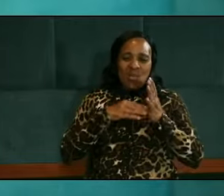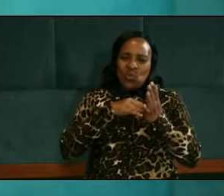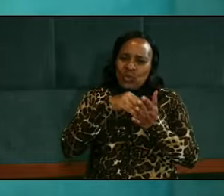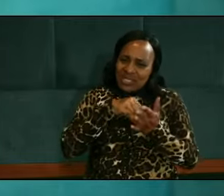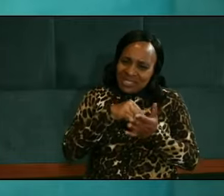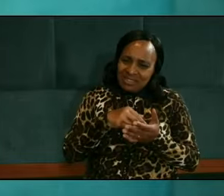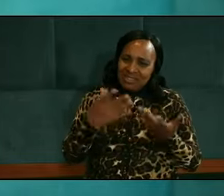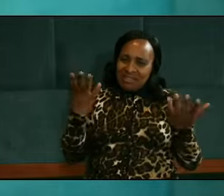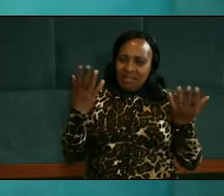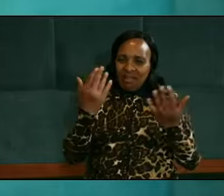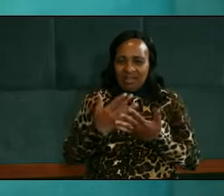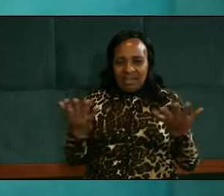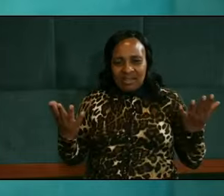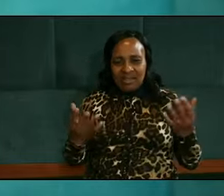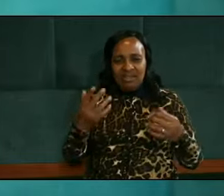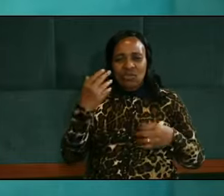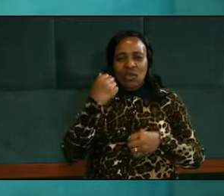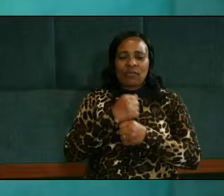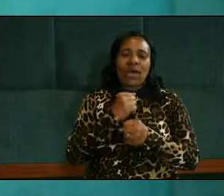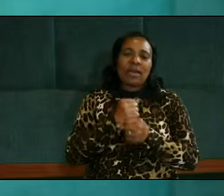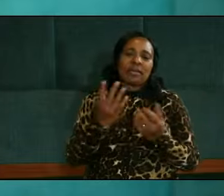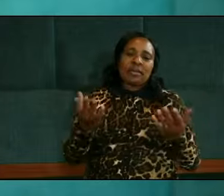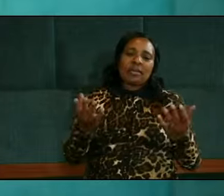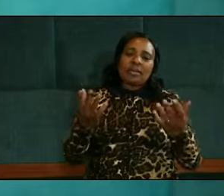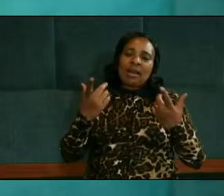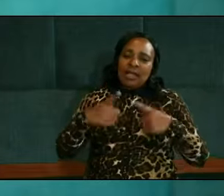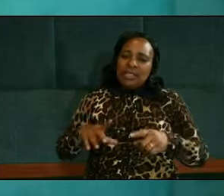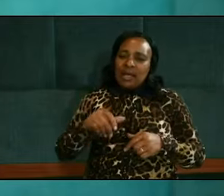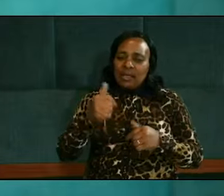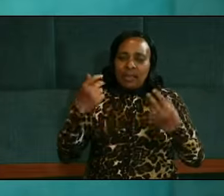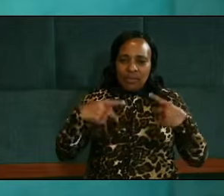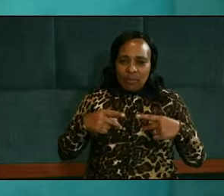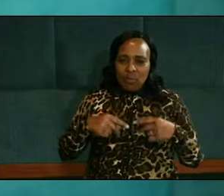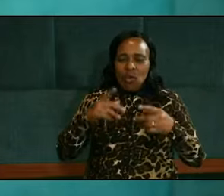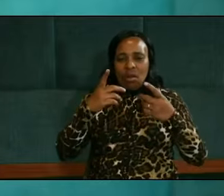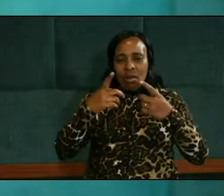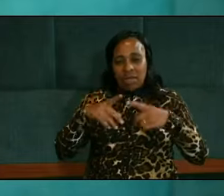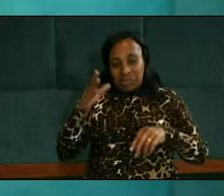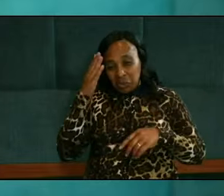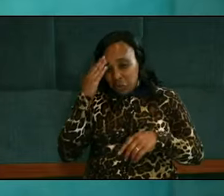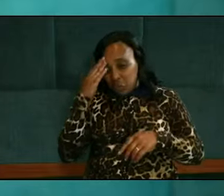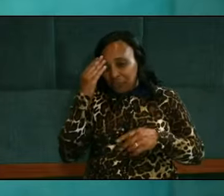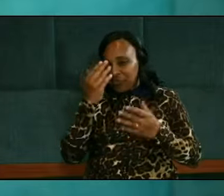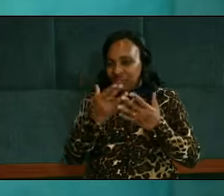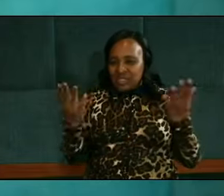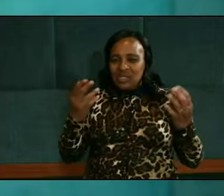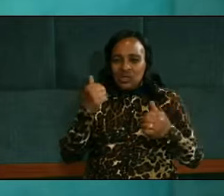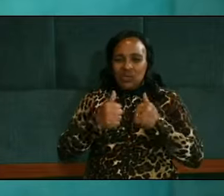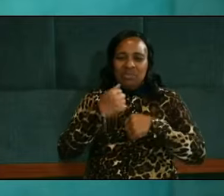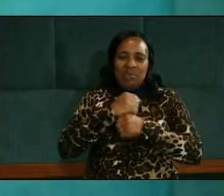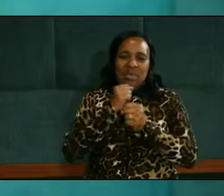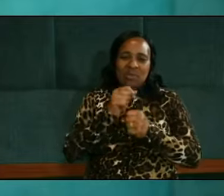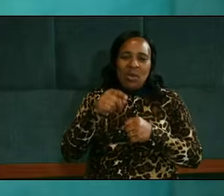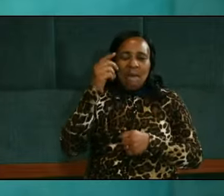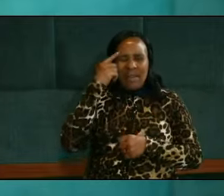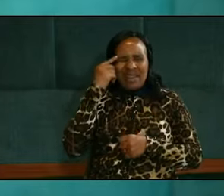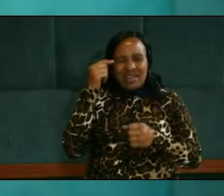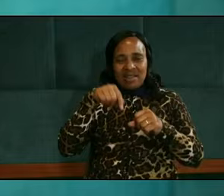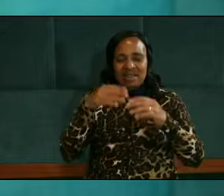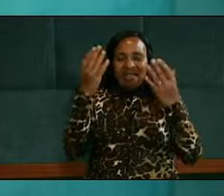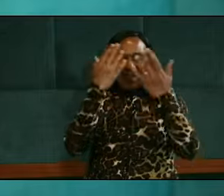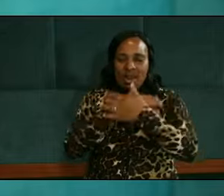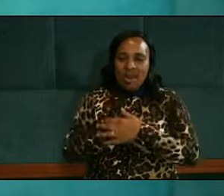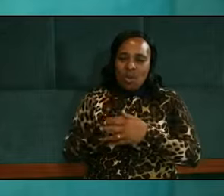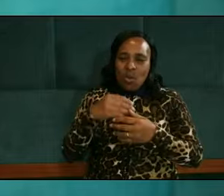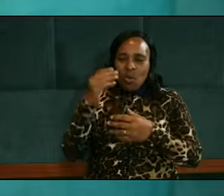that you're afraid of letting other people know about, or the things that plague your mind in the night in bed, and